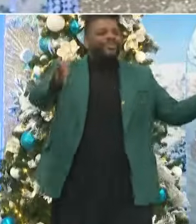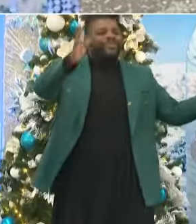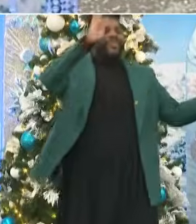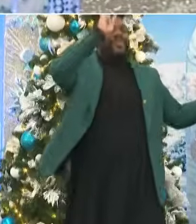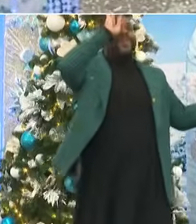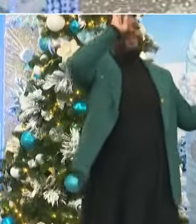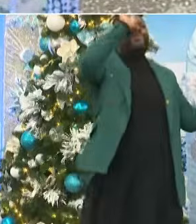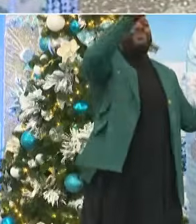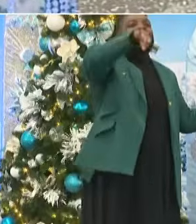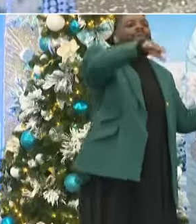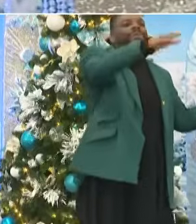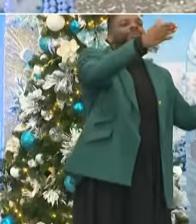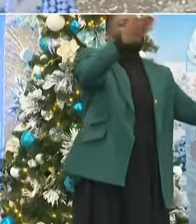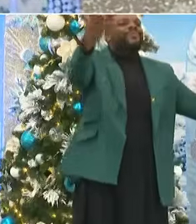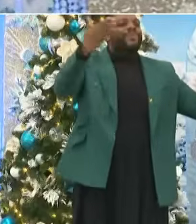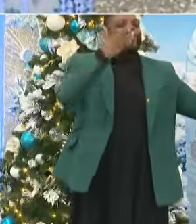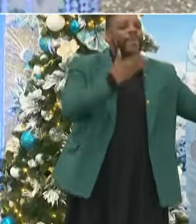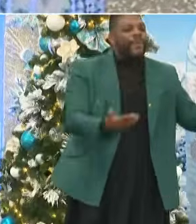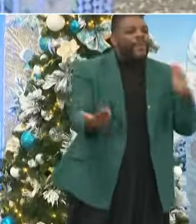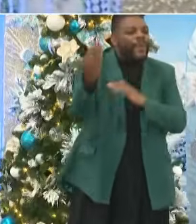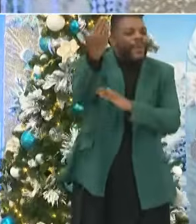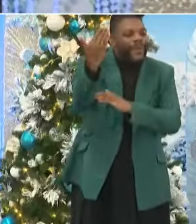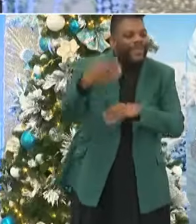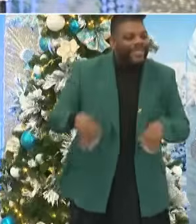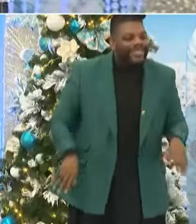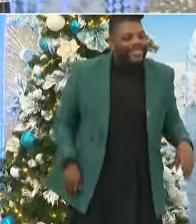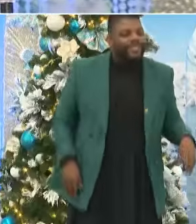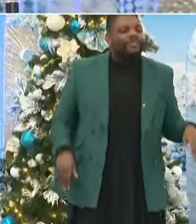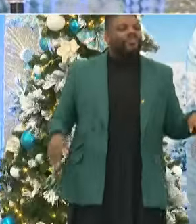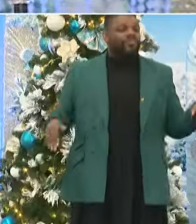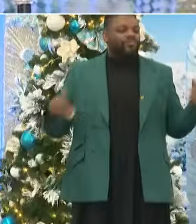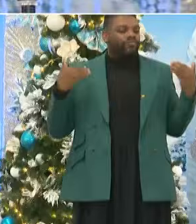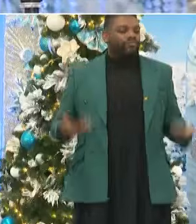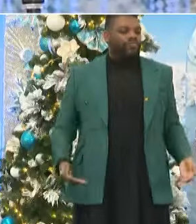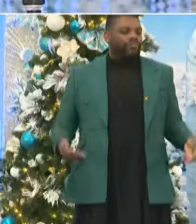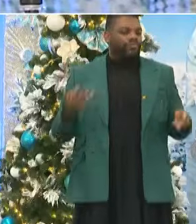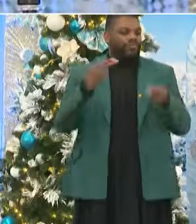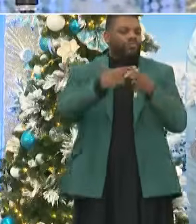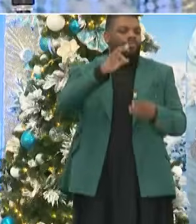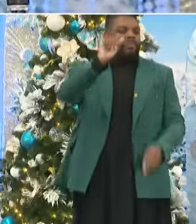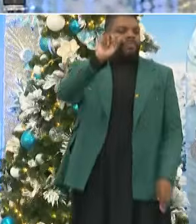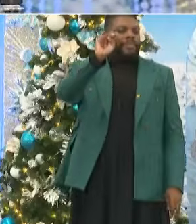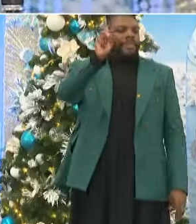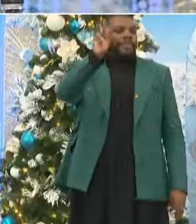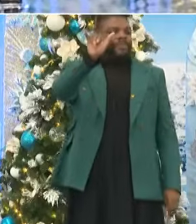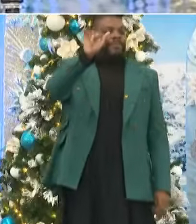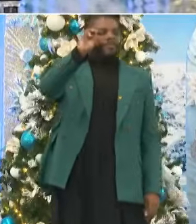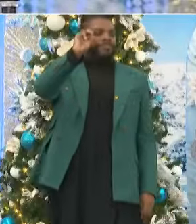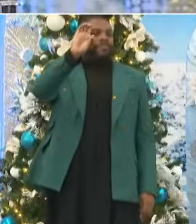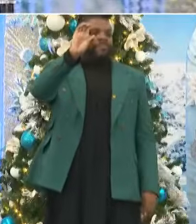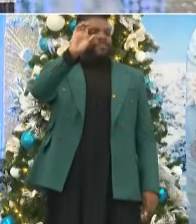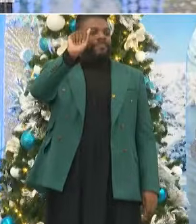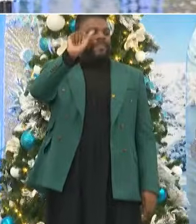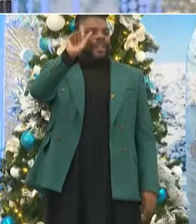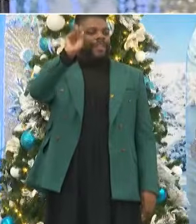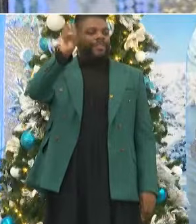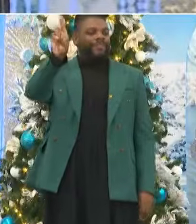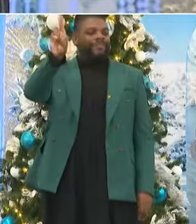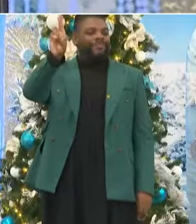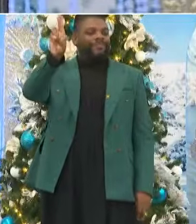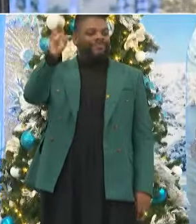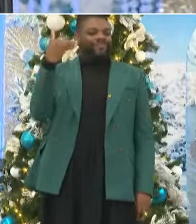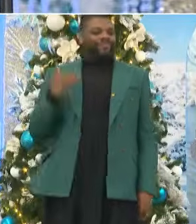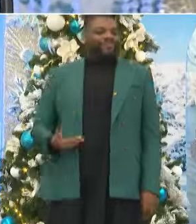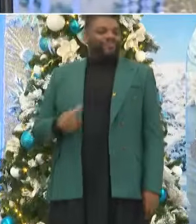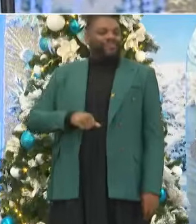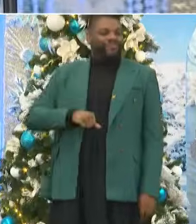Hello, everybody. Good morning. My name is Angie McAllister, and I am a